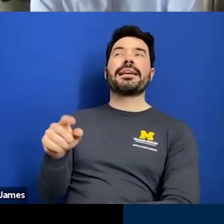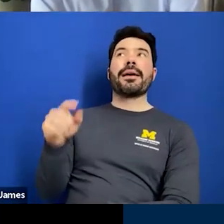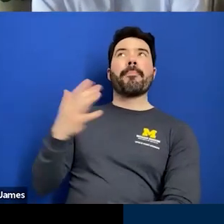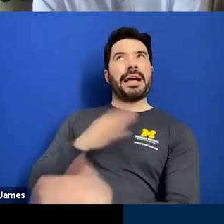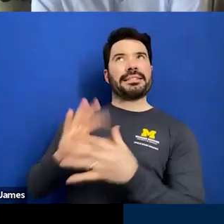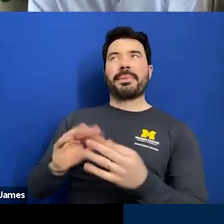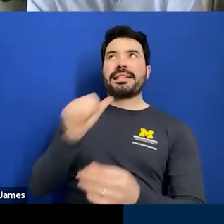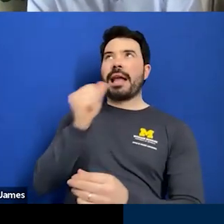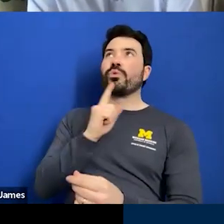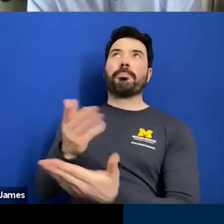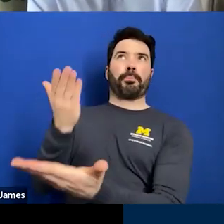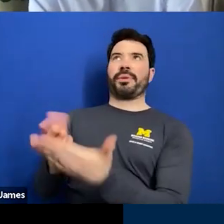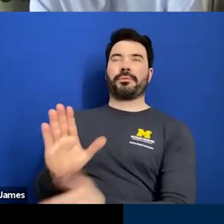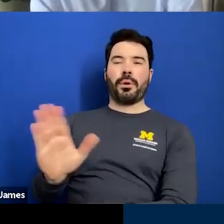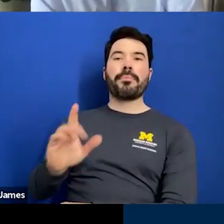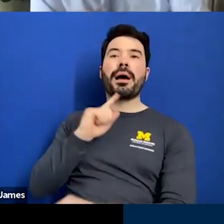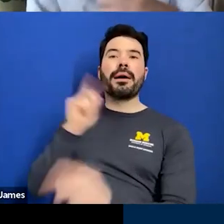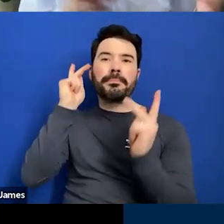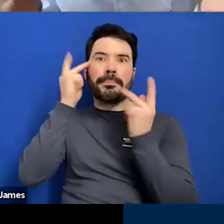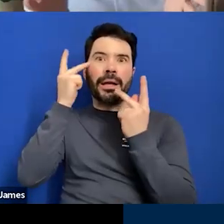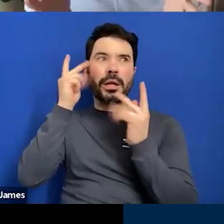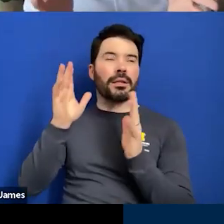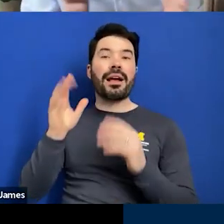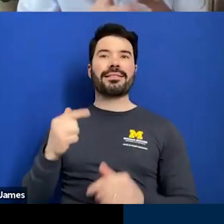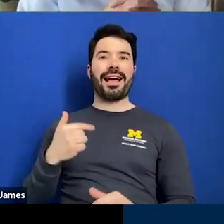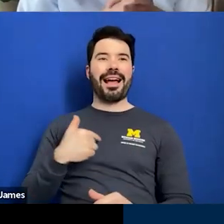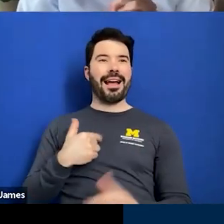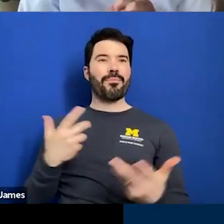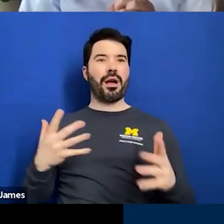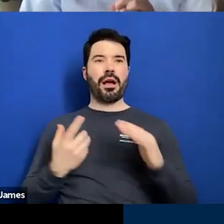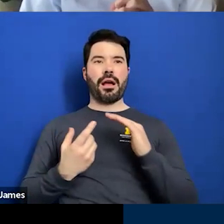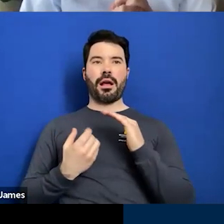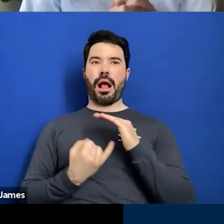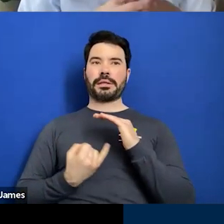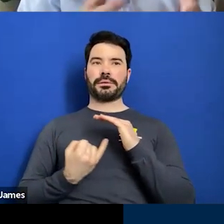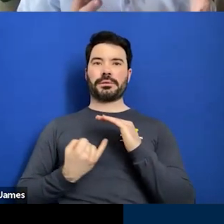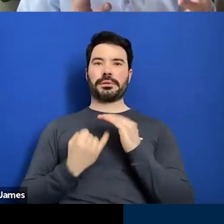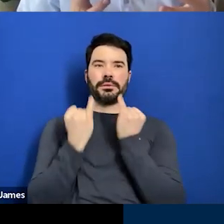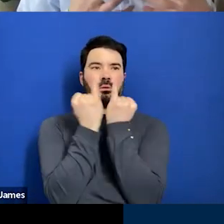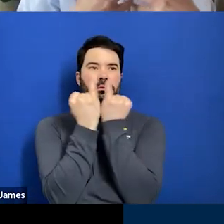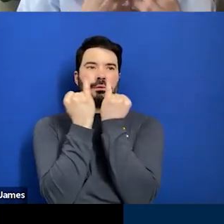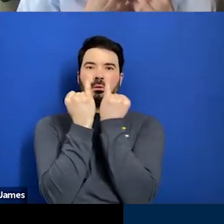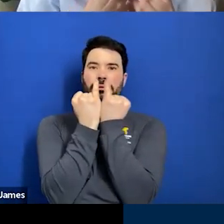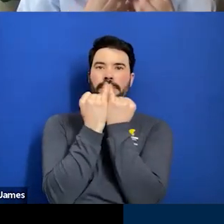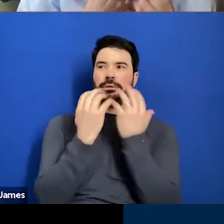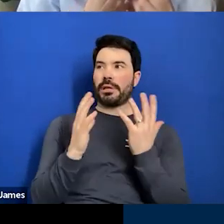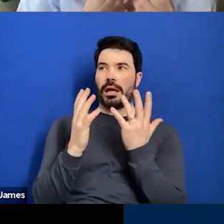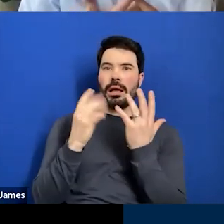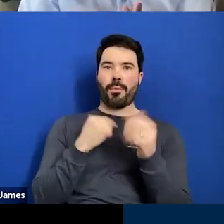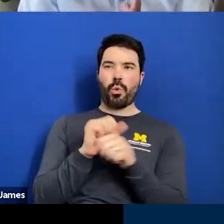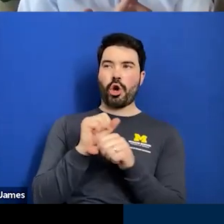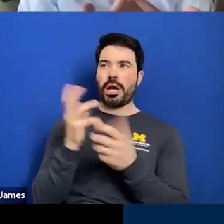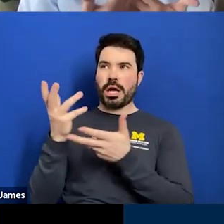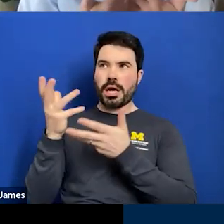way. But I think the paranoid thinking is like, you're isolated from other people. At work, you have to learn to work